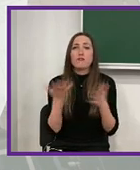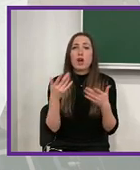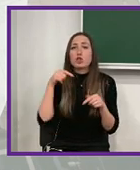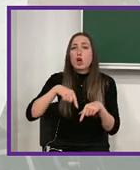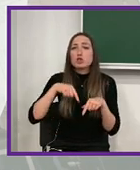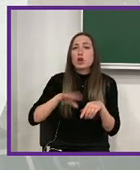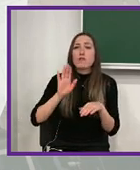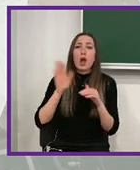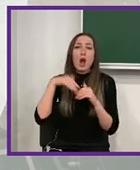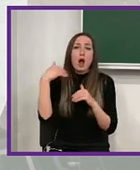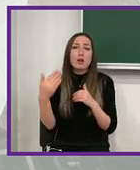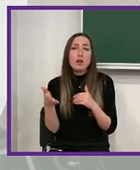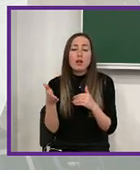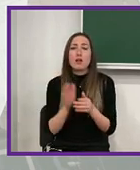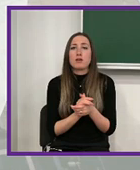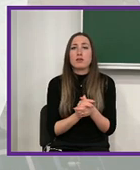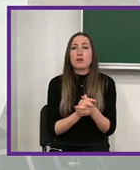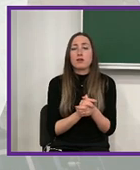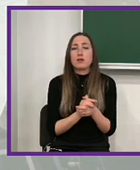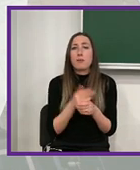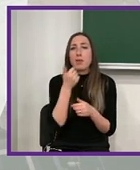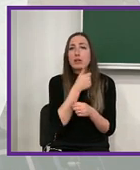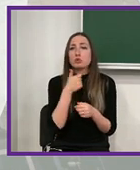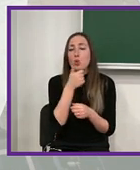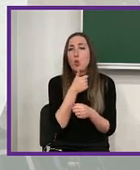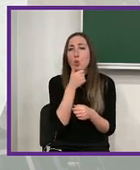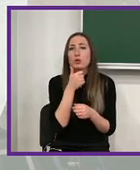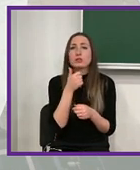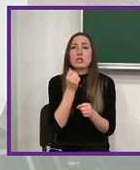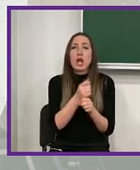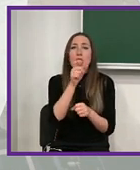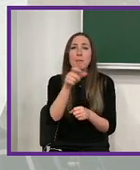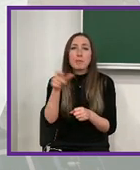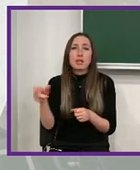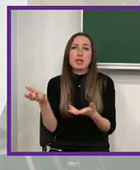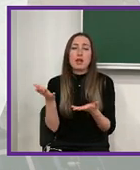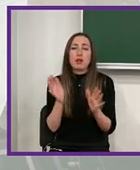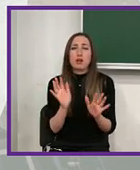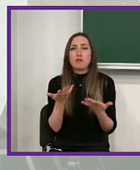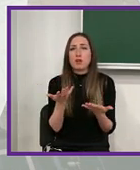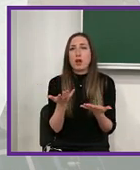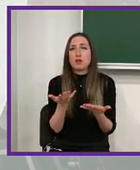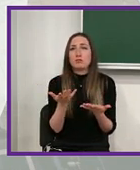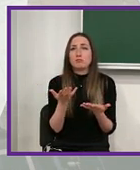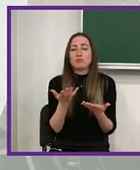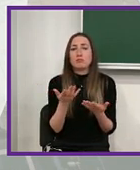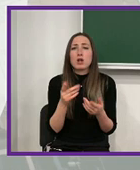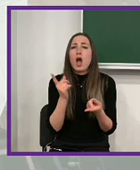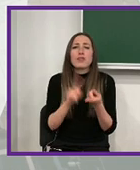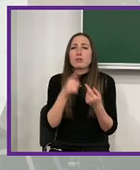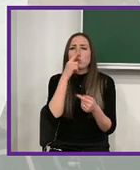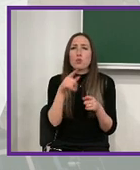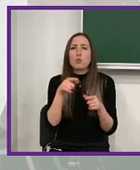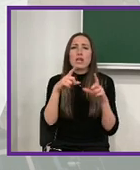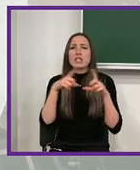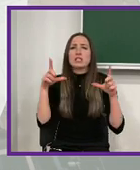So we will be talking about your workers, employees, depending on the structures. There will be people who are from the